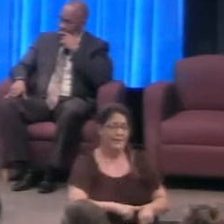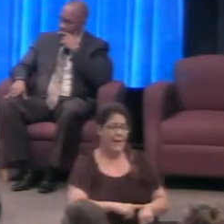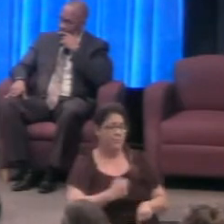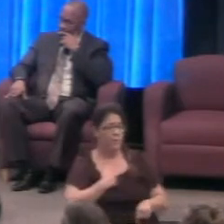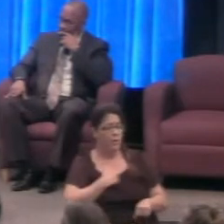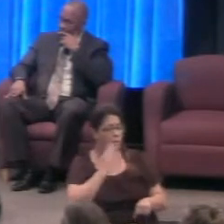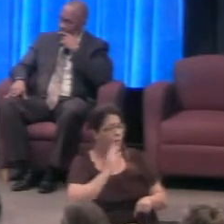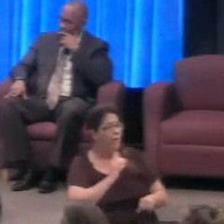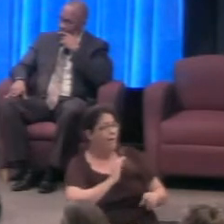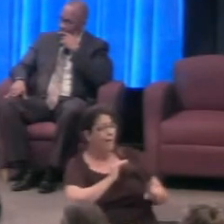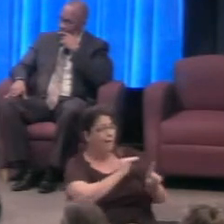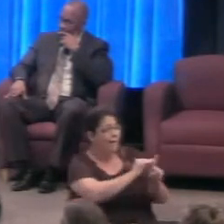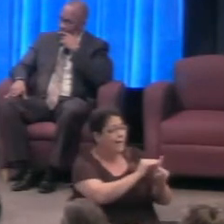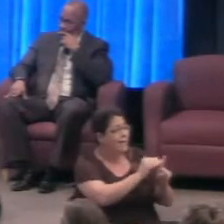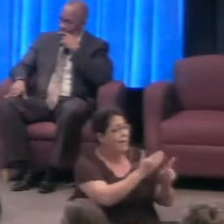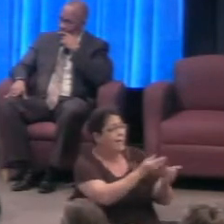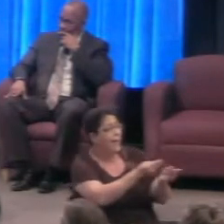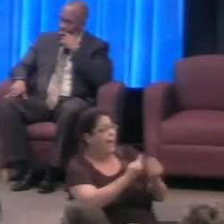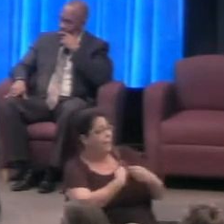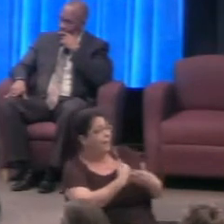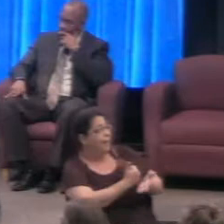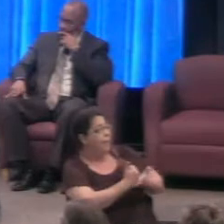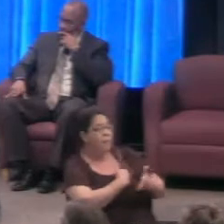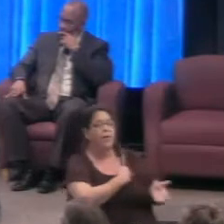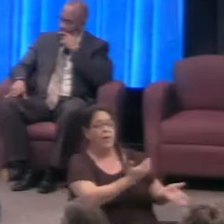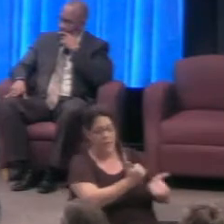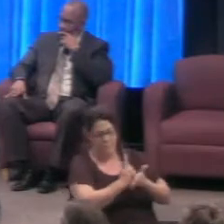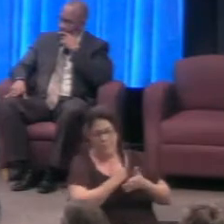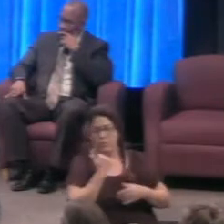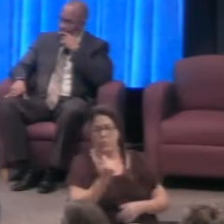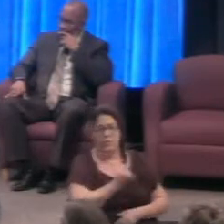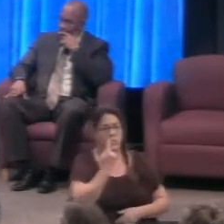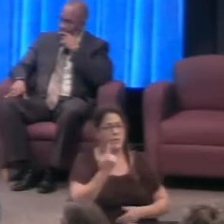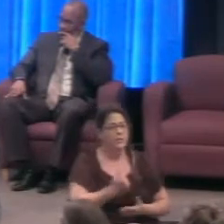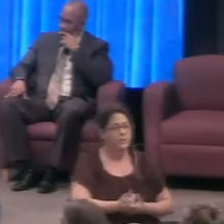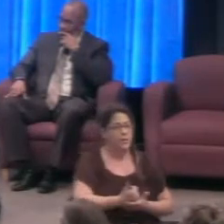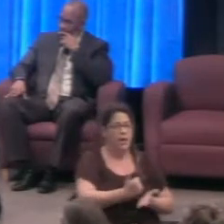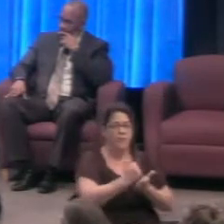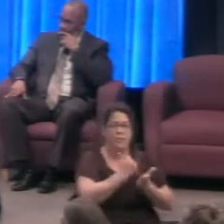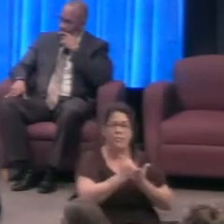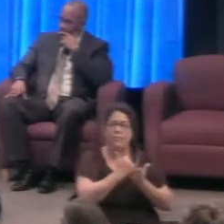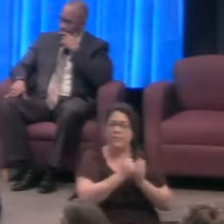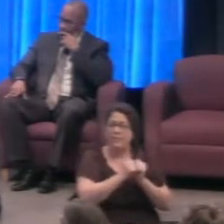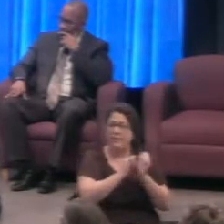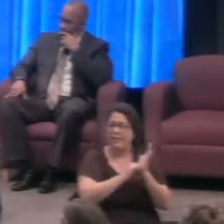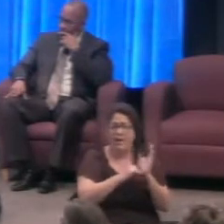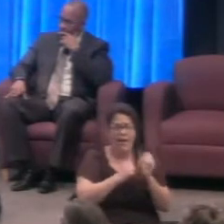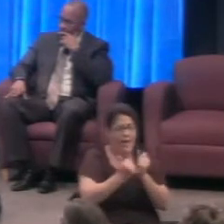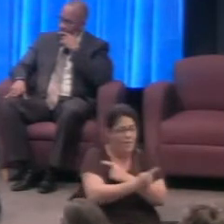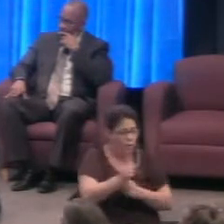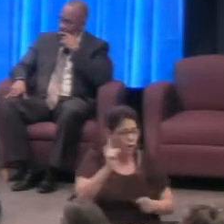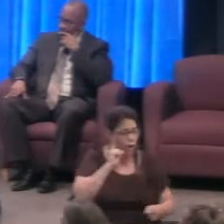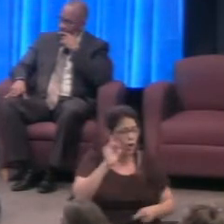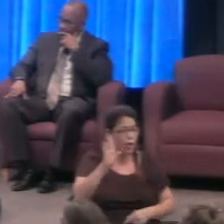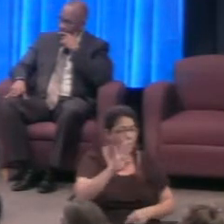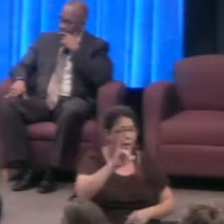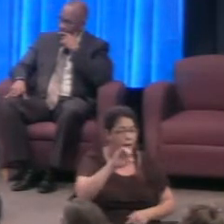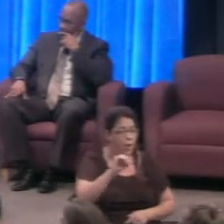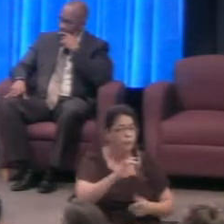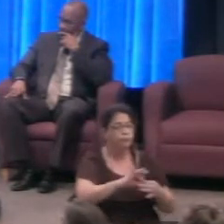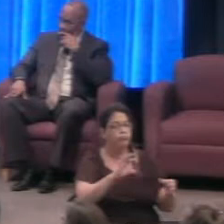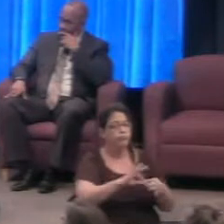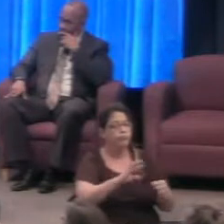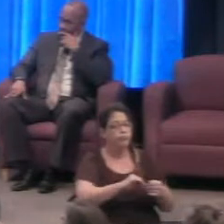on you. We knew that we could depend on you to help us through those tough spots. And I think everyone heard in her bio and Mr.